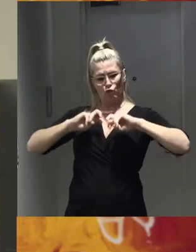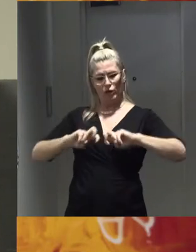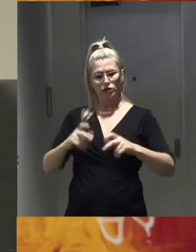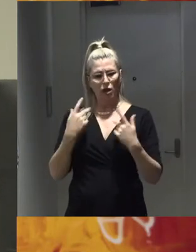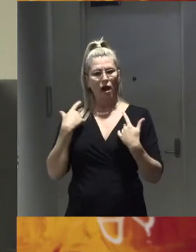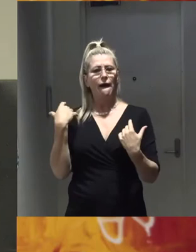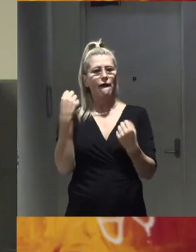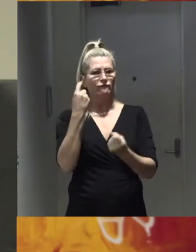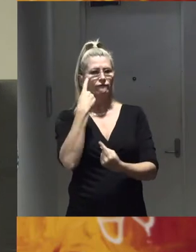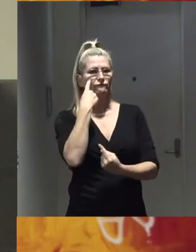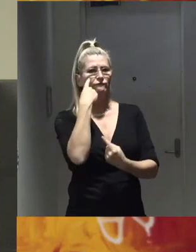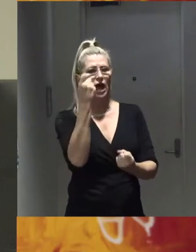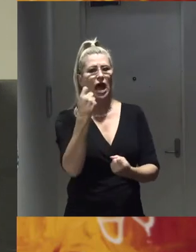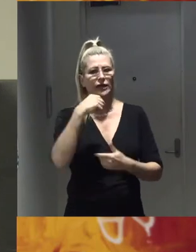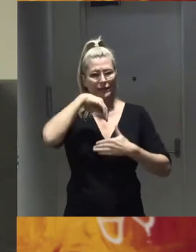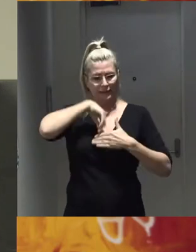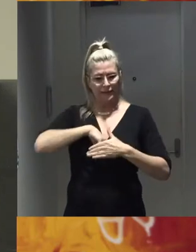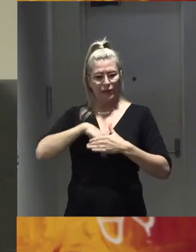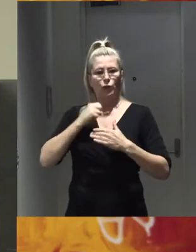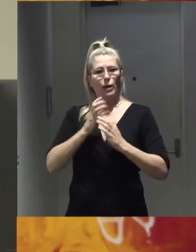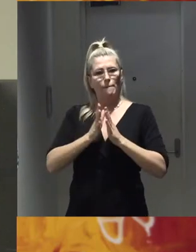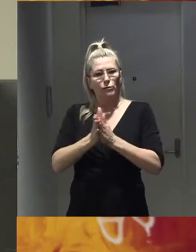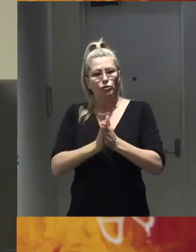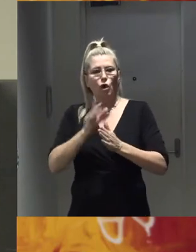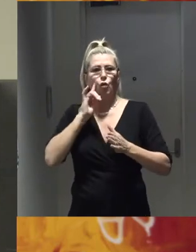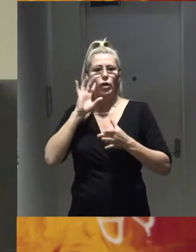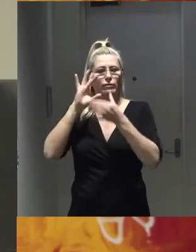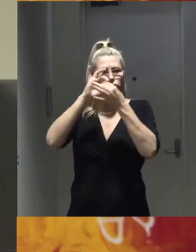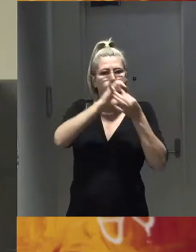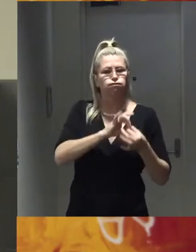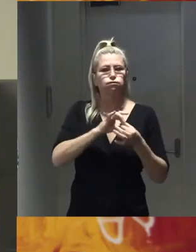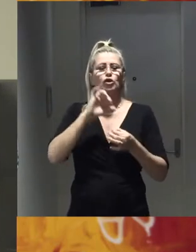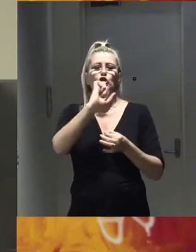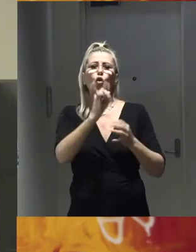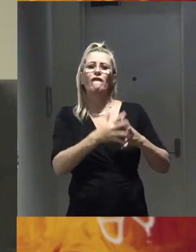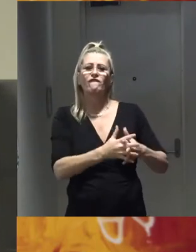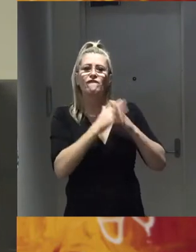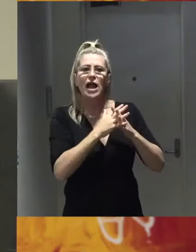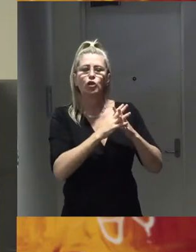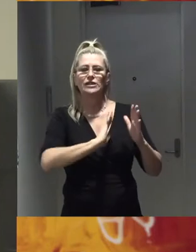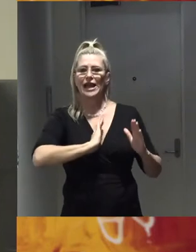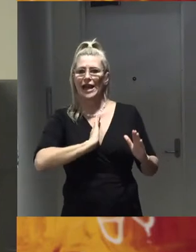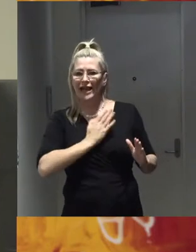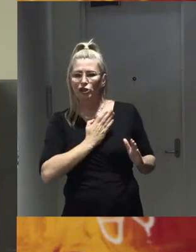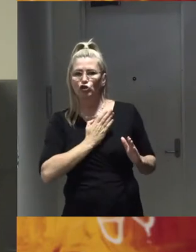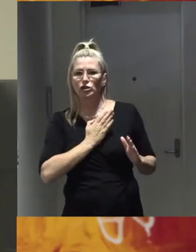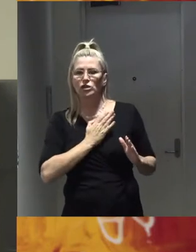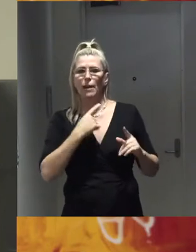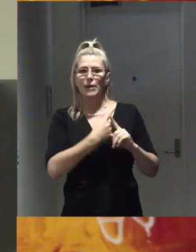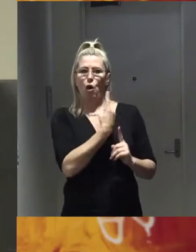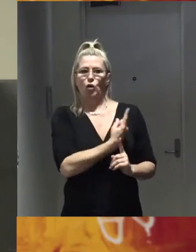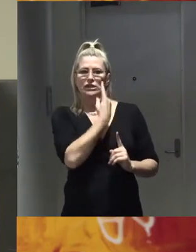inner motives which are coherent with deep intrinsic values, interests, and the autonomous